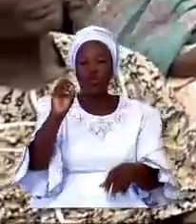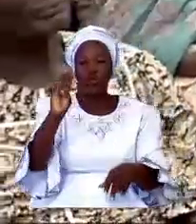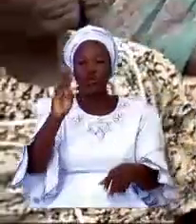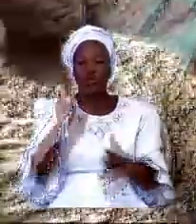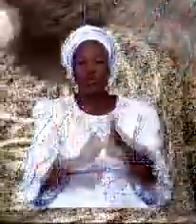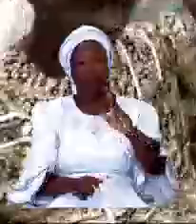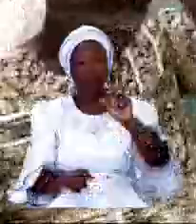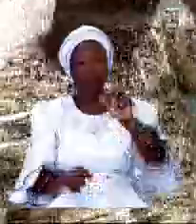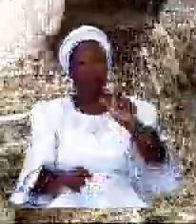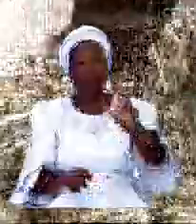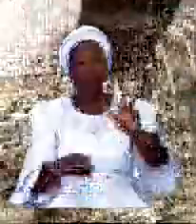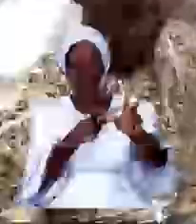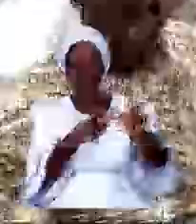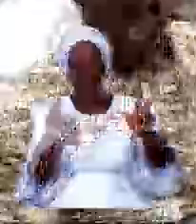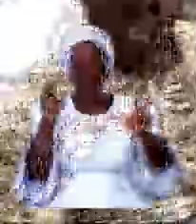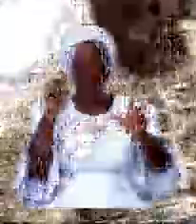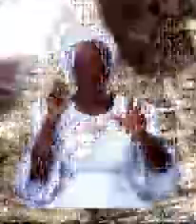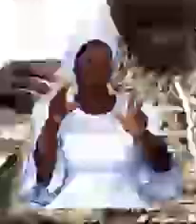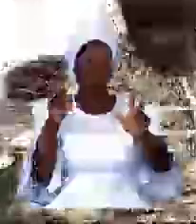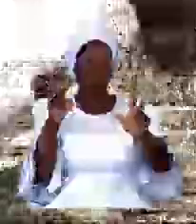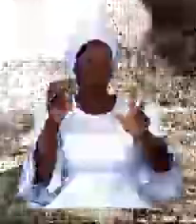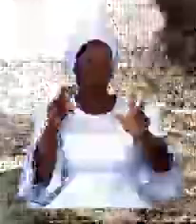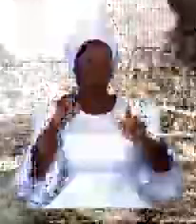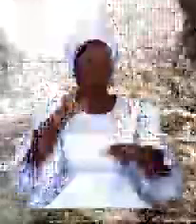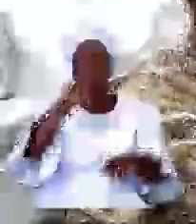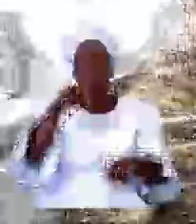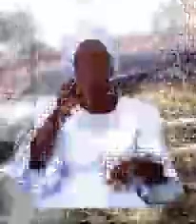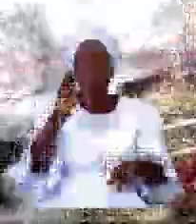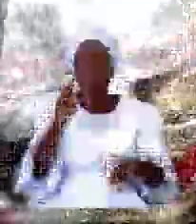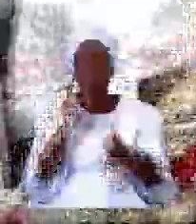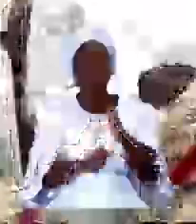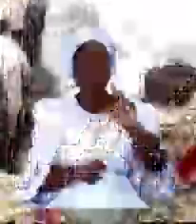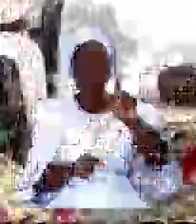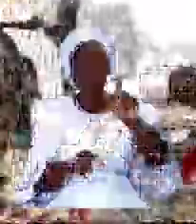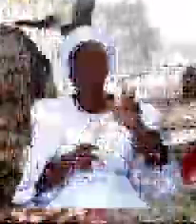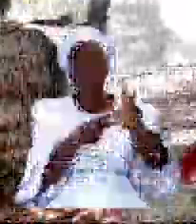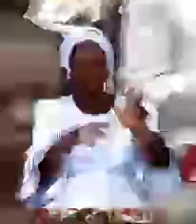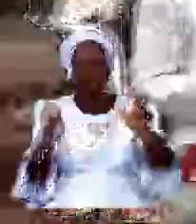chapter 23. We're reading from verse 12. Job